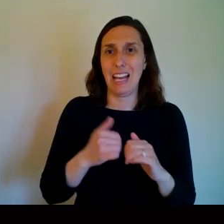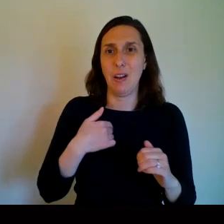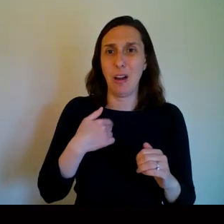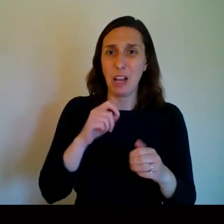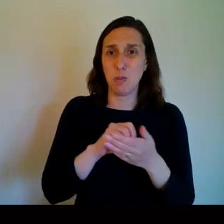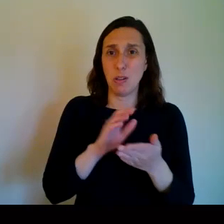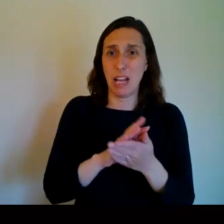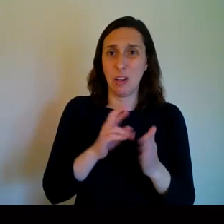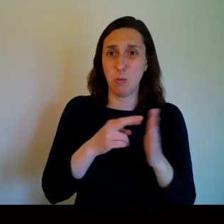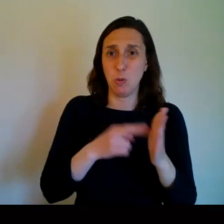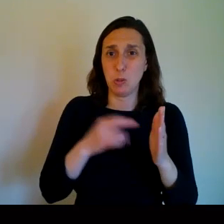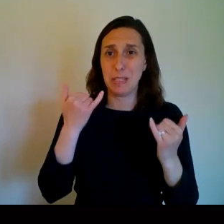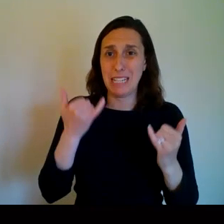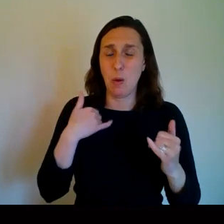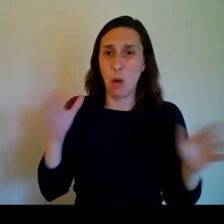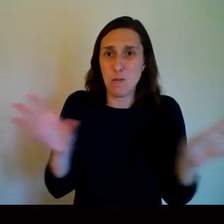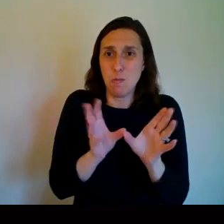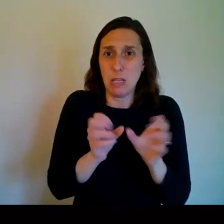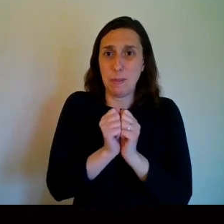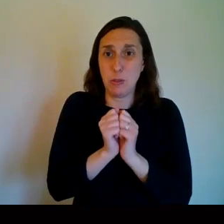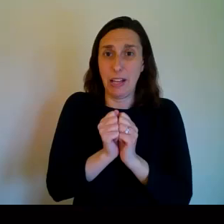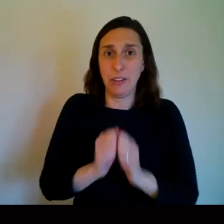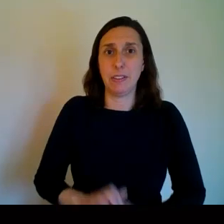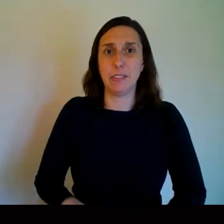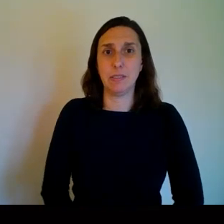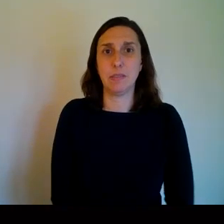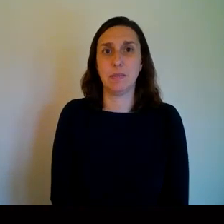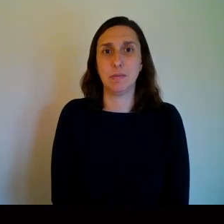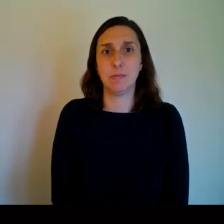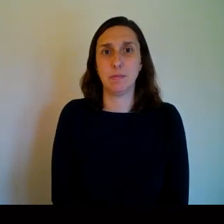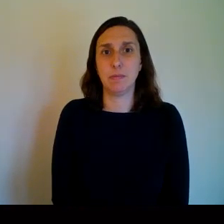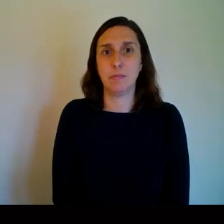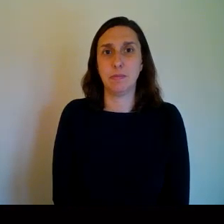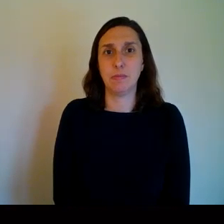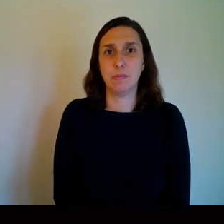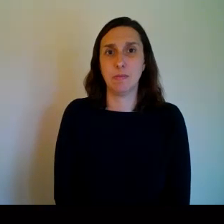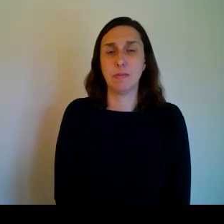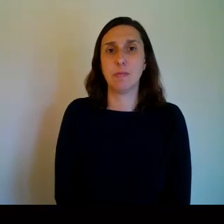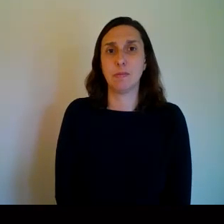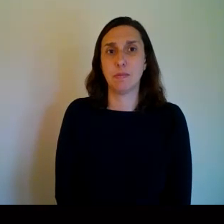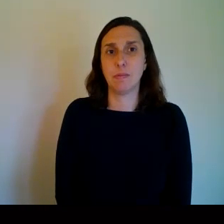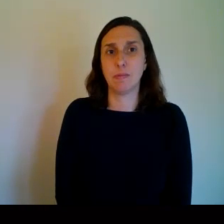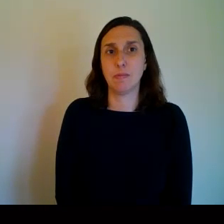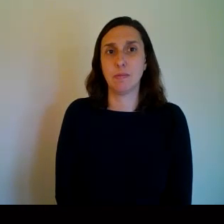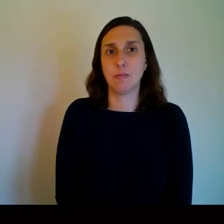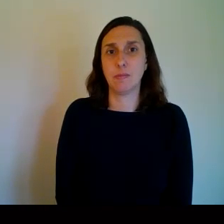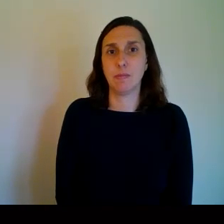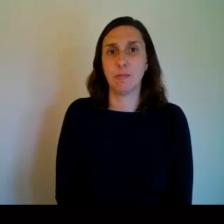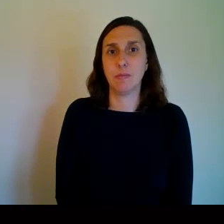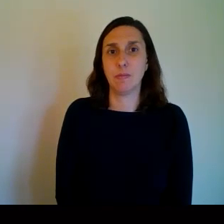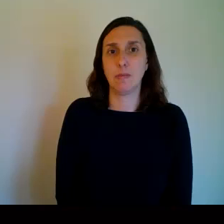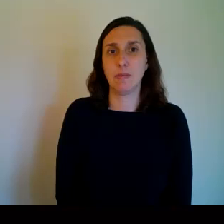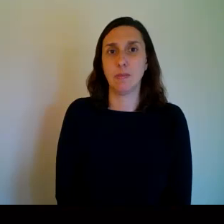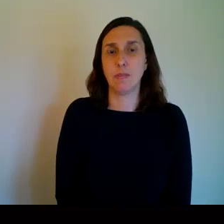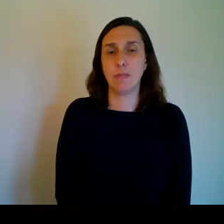blend them together. Well, it's easy for me as I can drop x into t. Right, whatever I put in